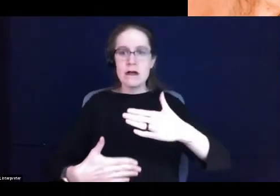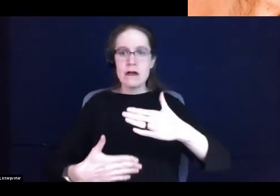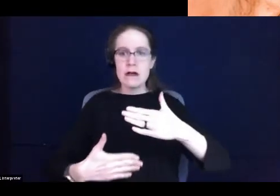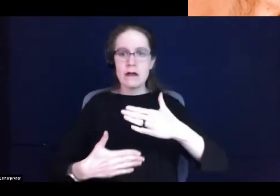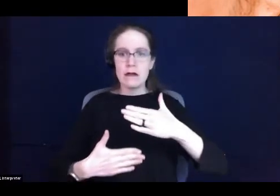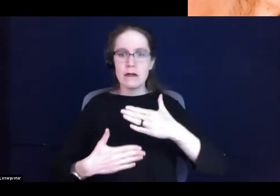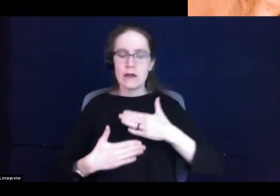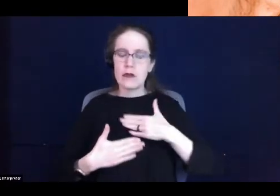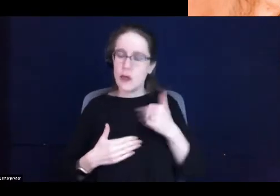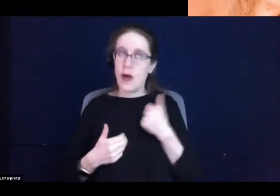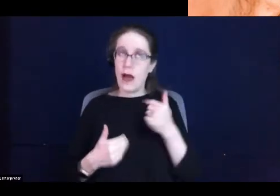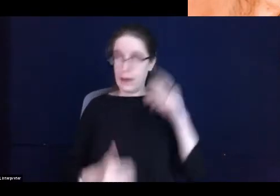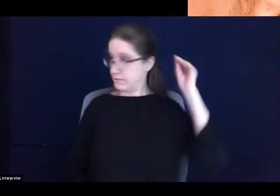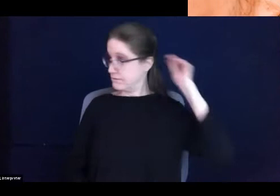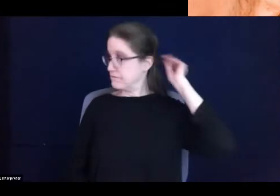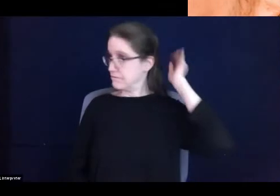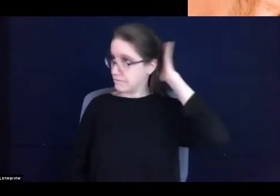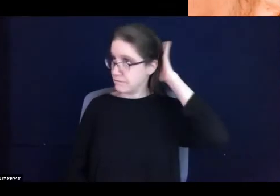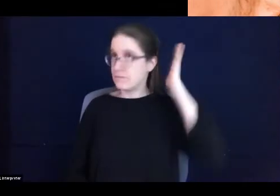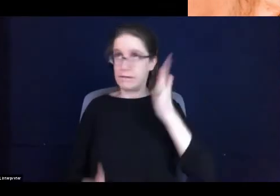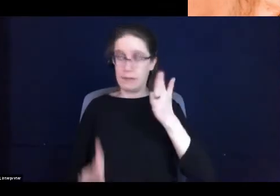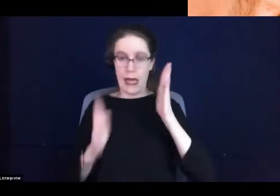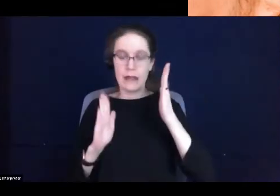to those things especially.